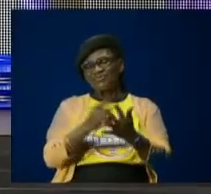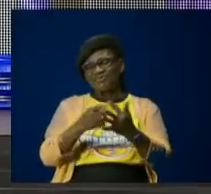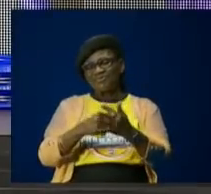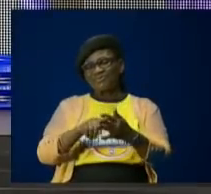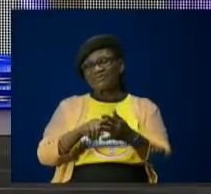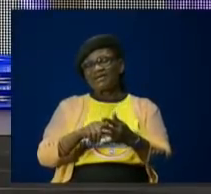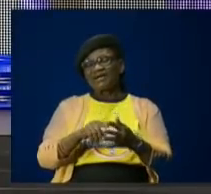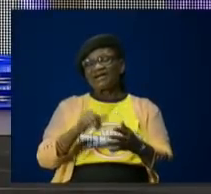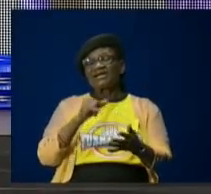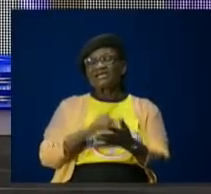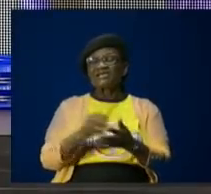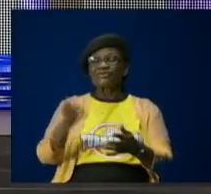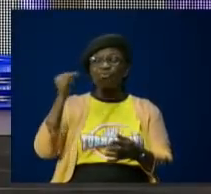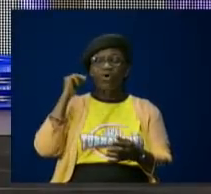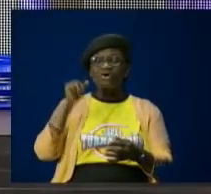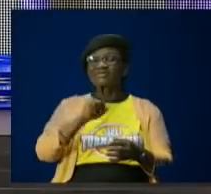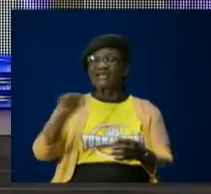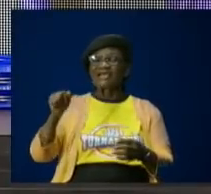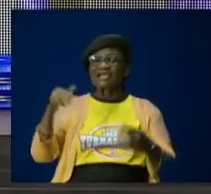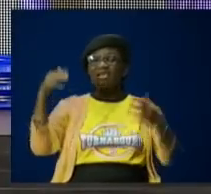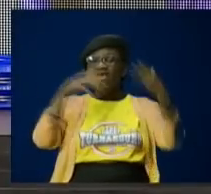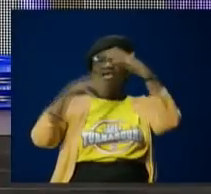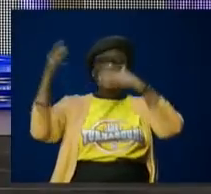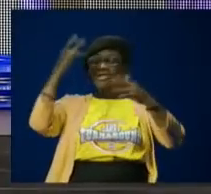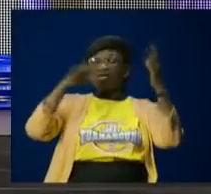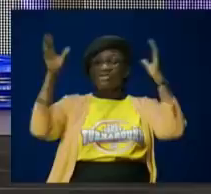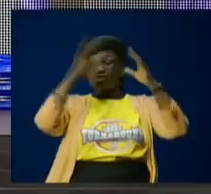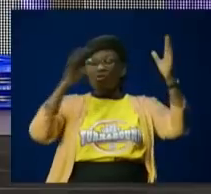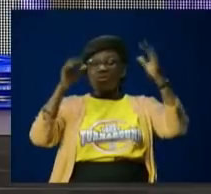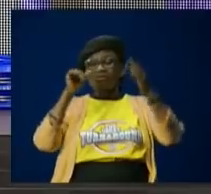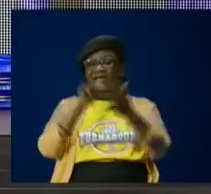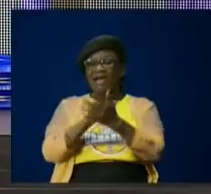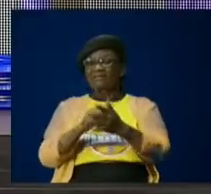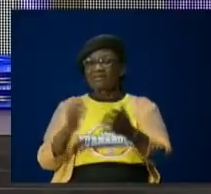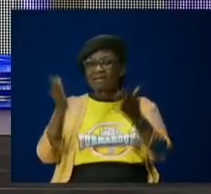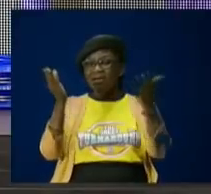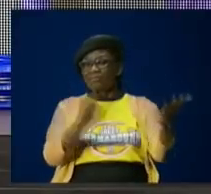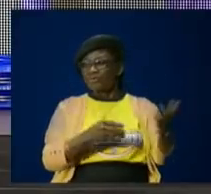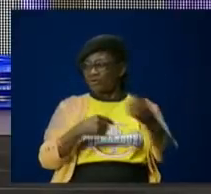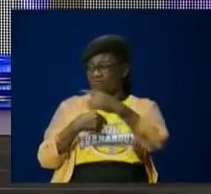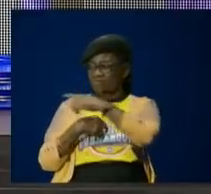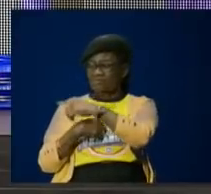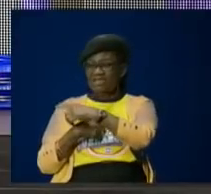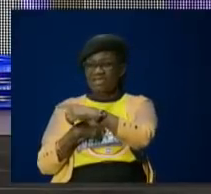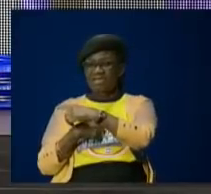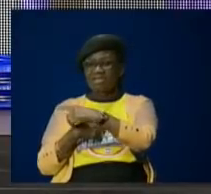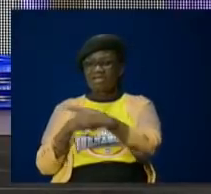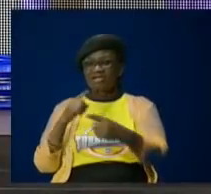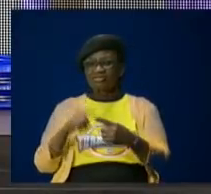It was a storm that brought me to Jesus Christ.